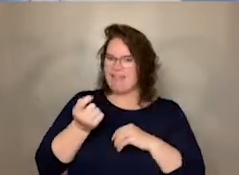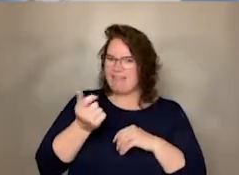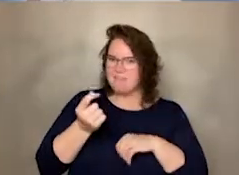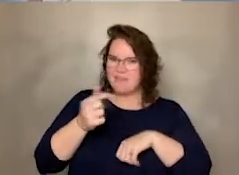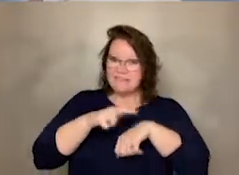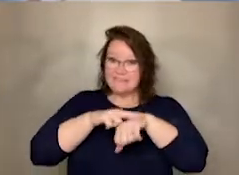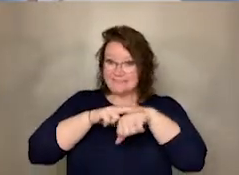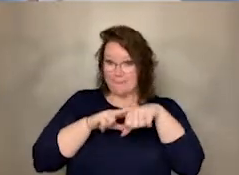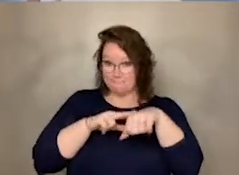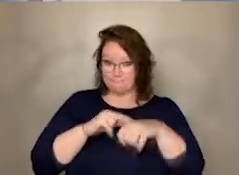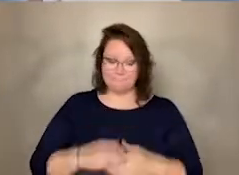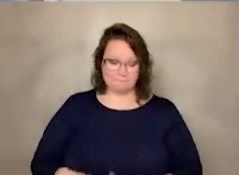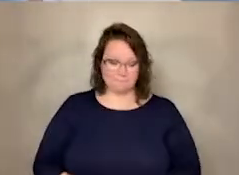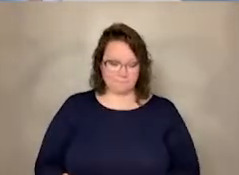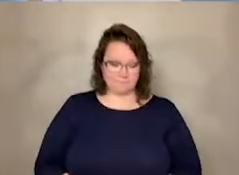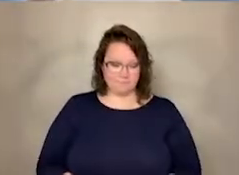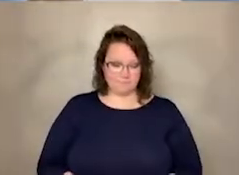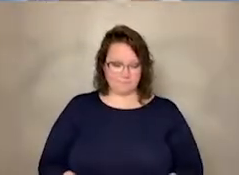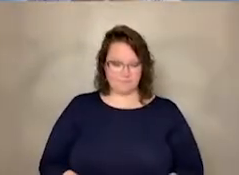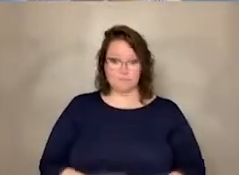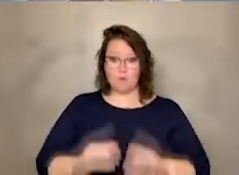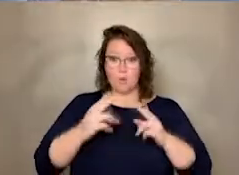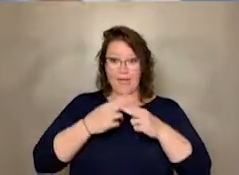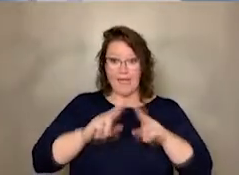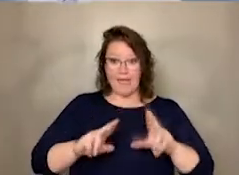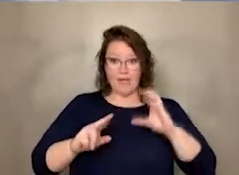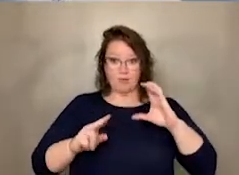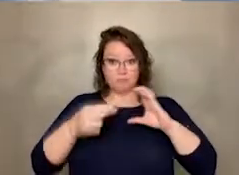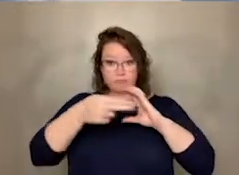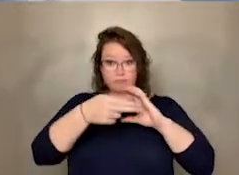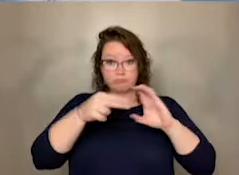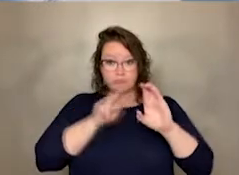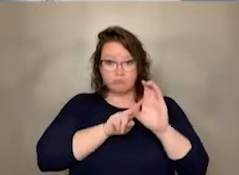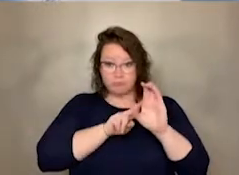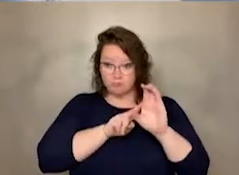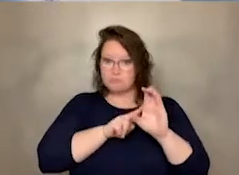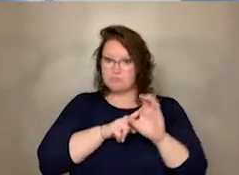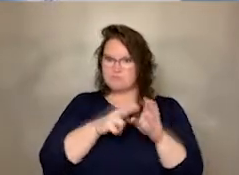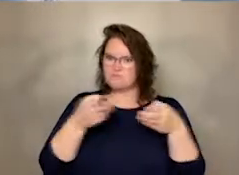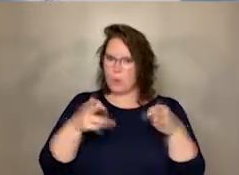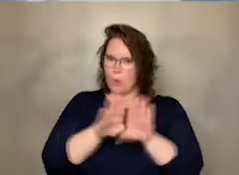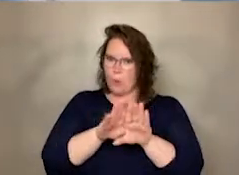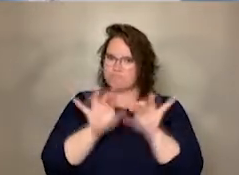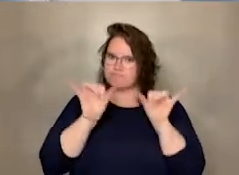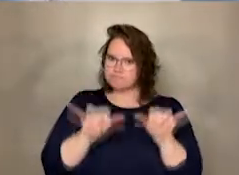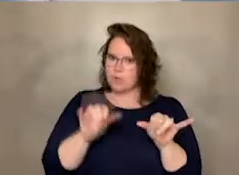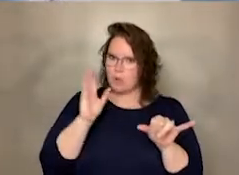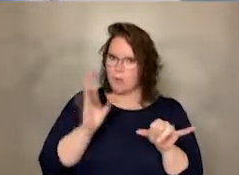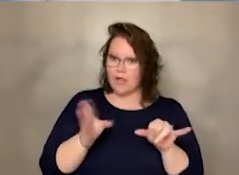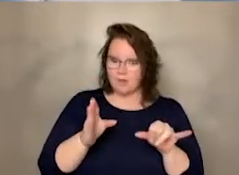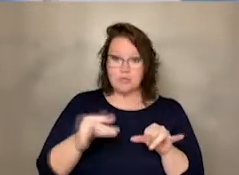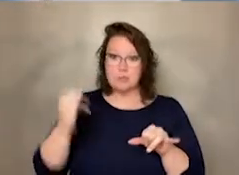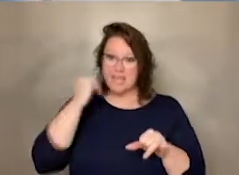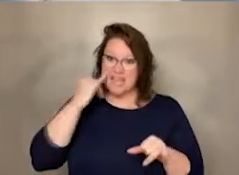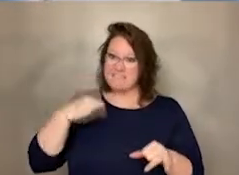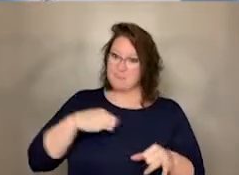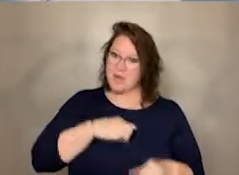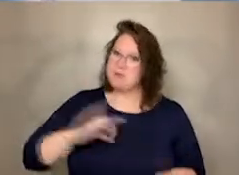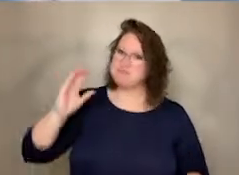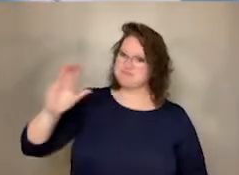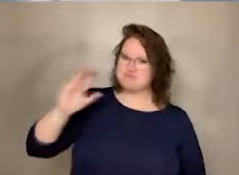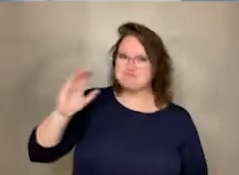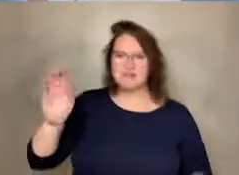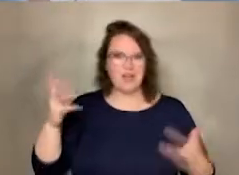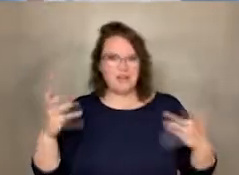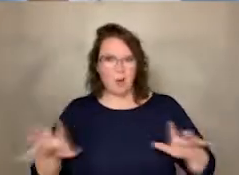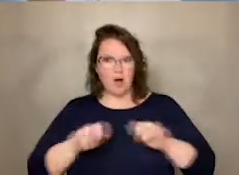you. I'm gonna put a little piece of tape on mine. So if the rhythm is going, the beans don't fall